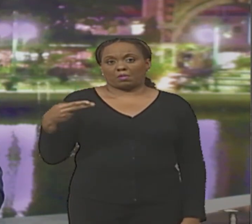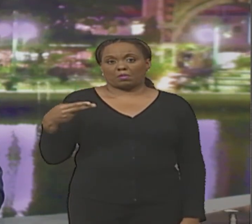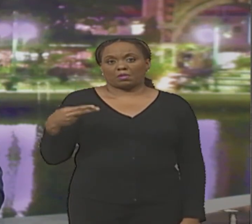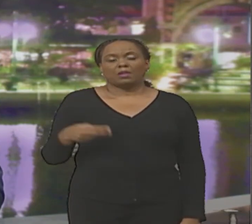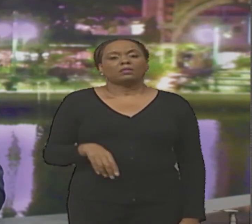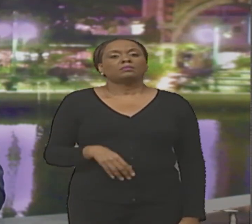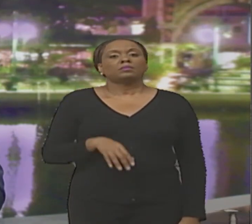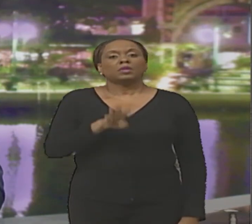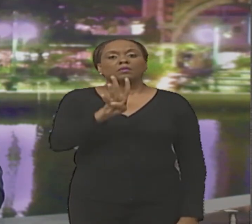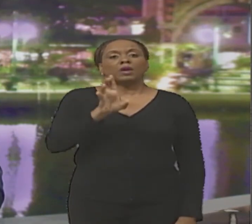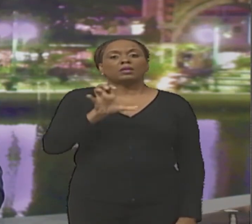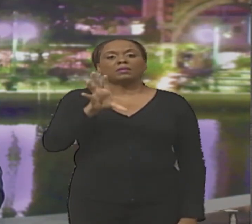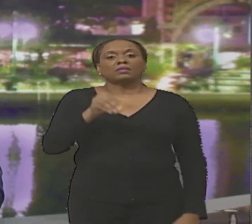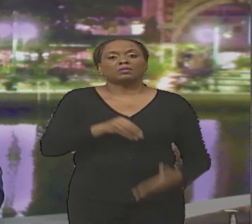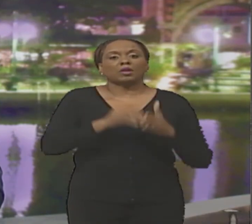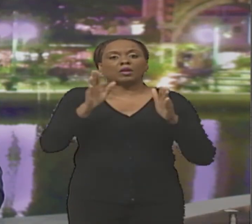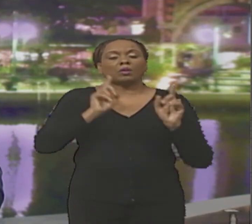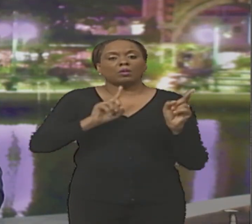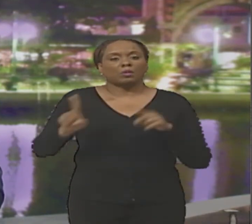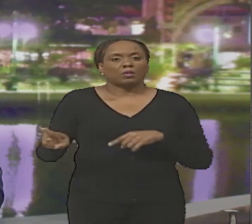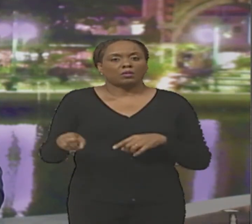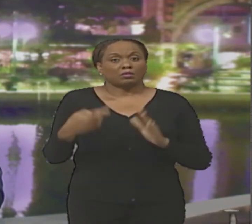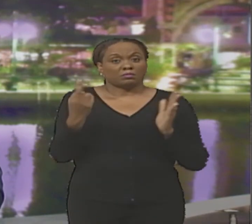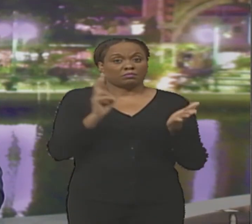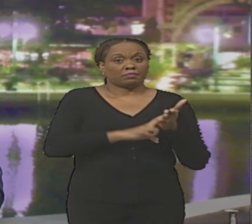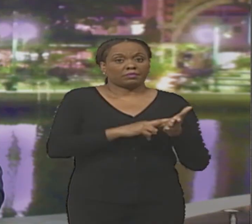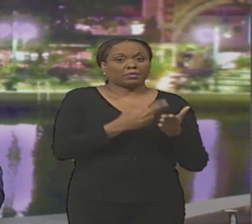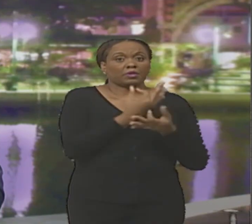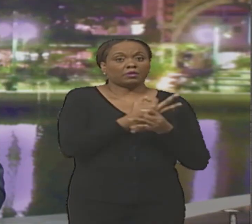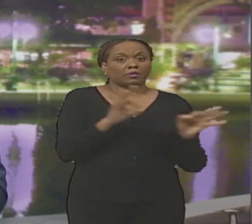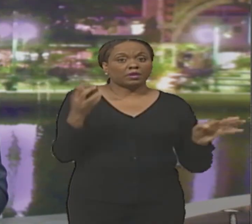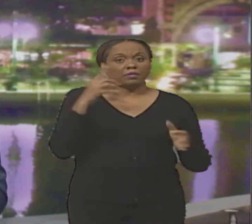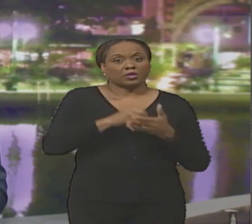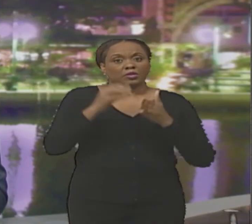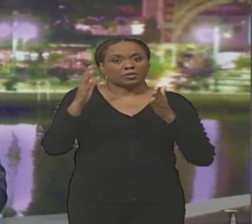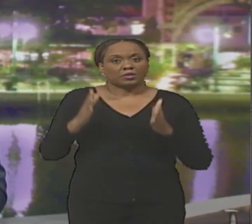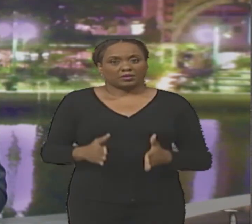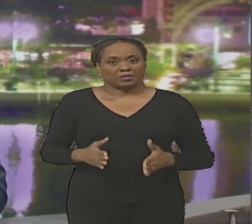450 students. Registration is free for students and closes on October 9th.